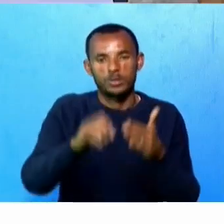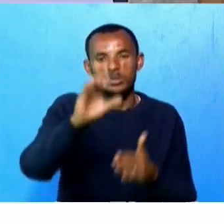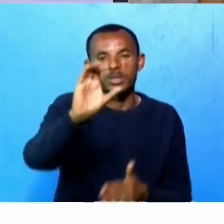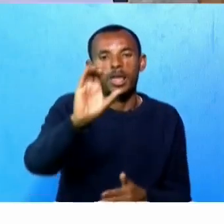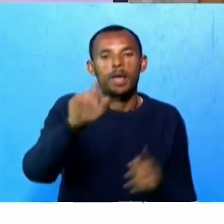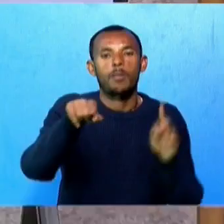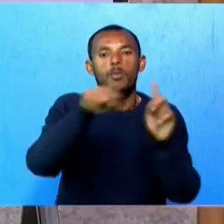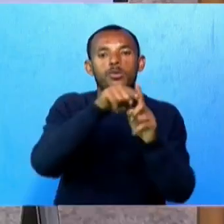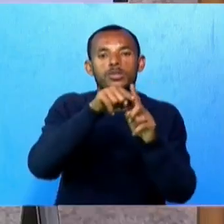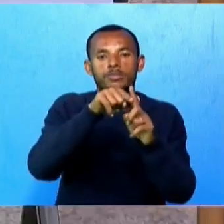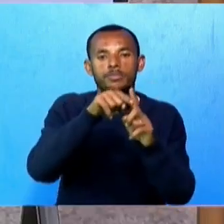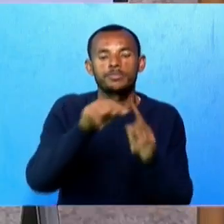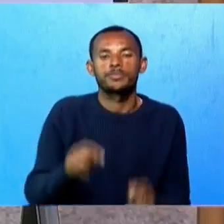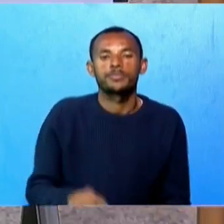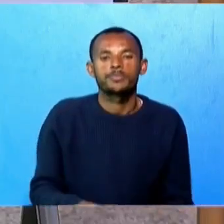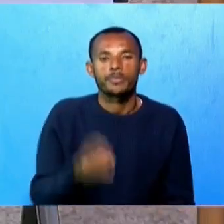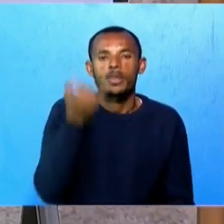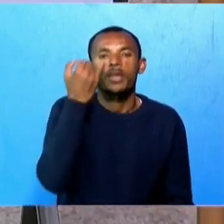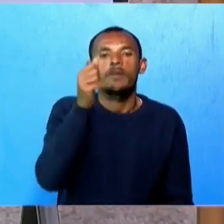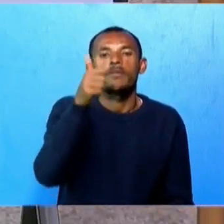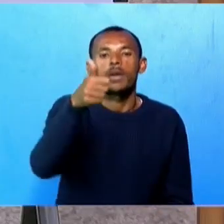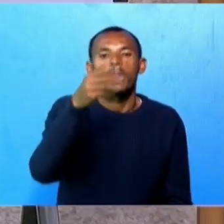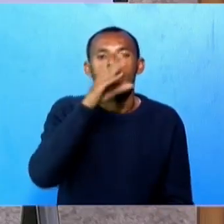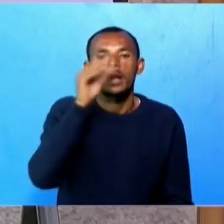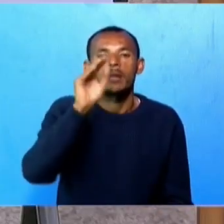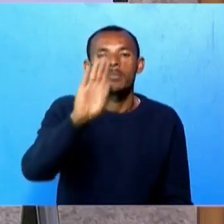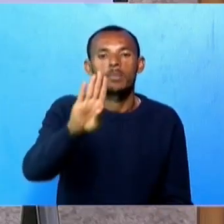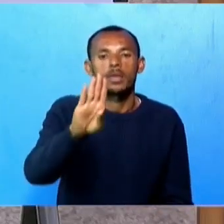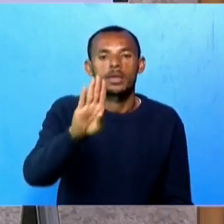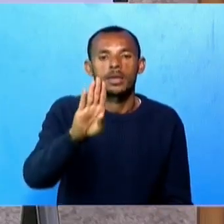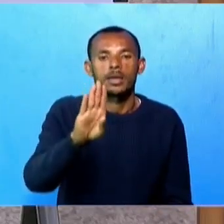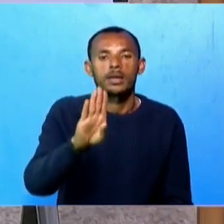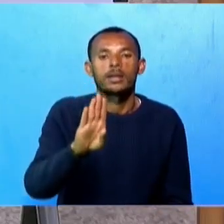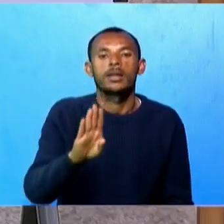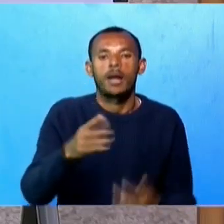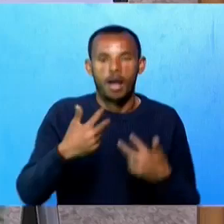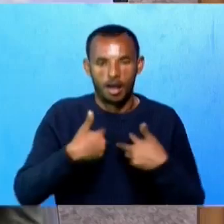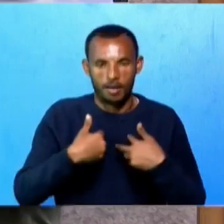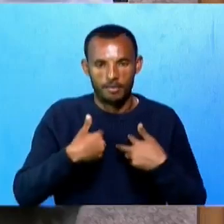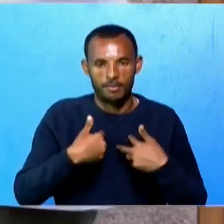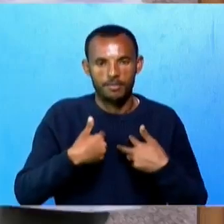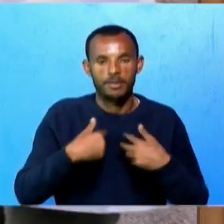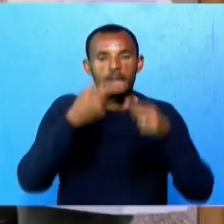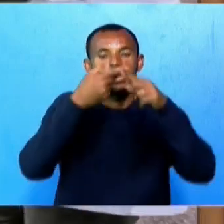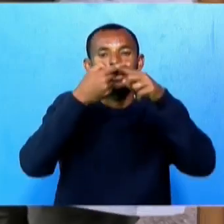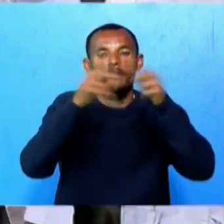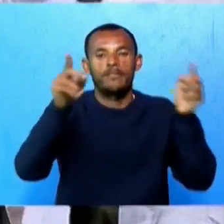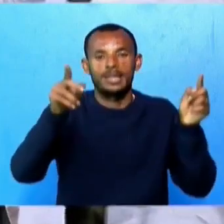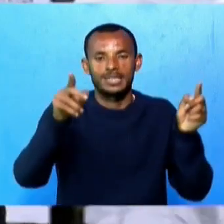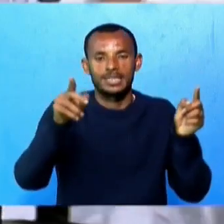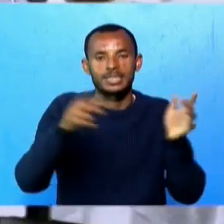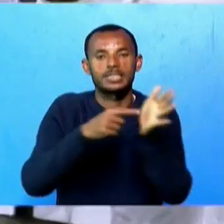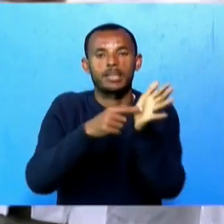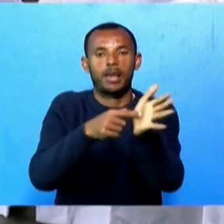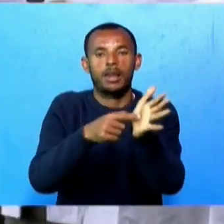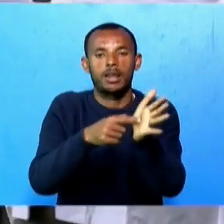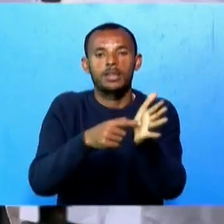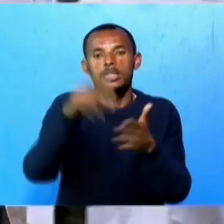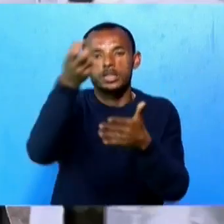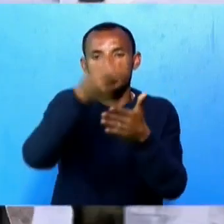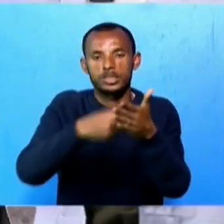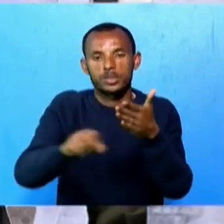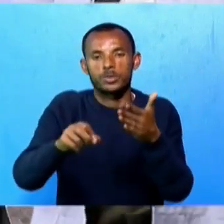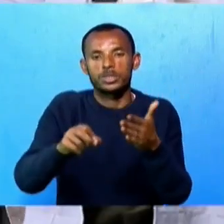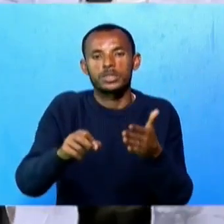positive. If A and B have a different sign, the quotient